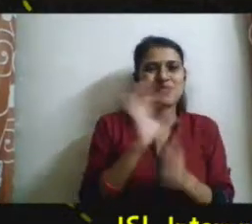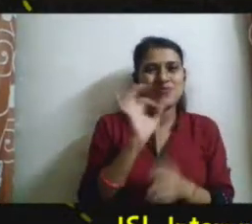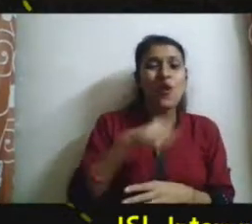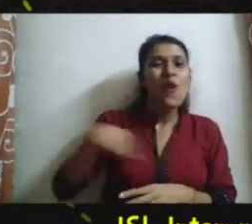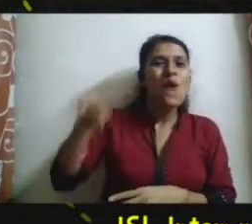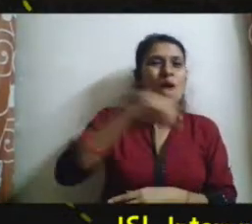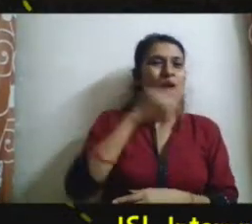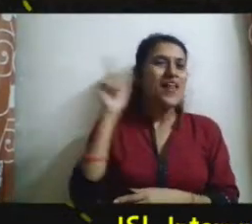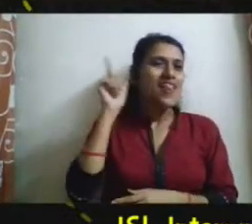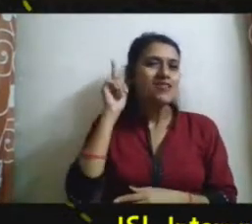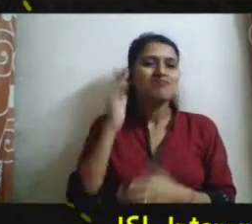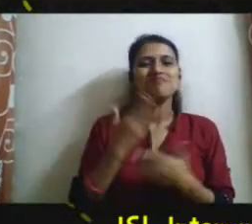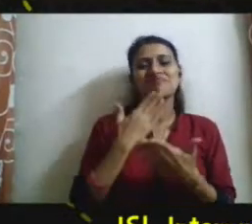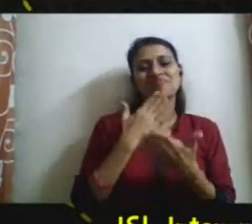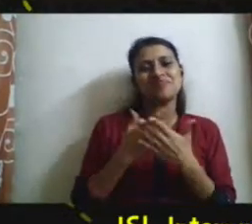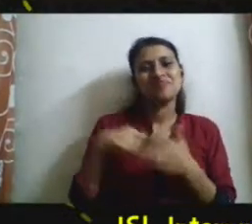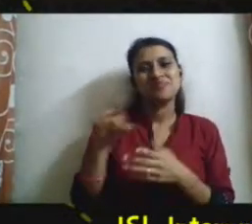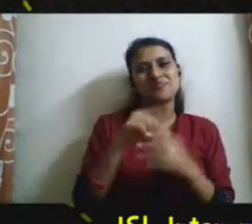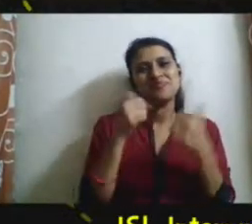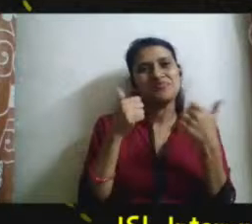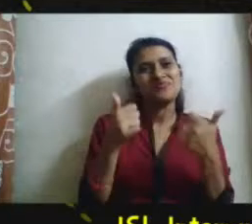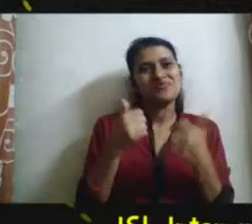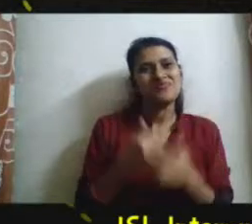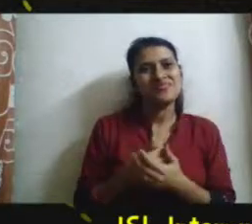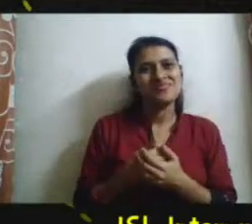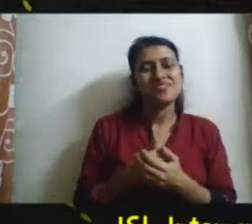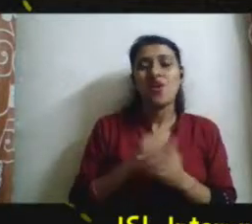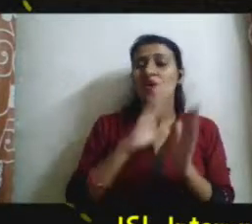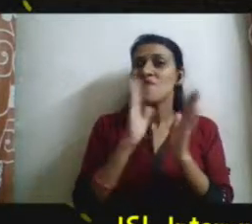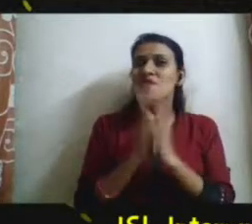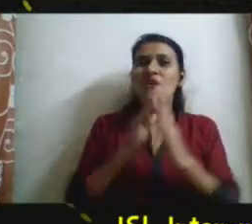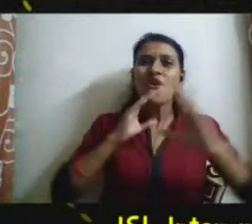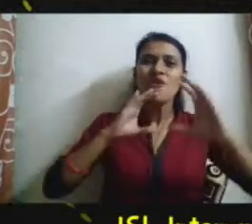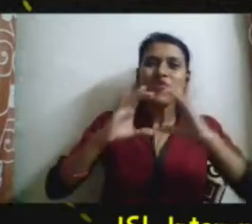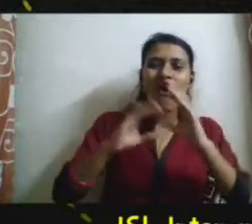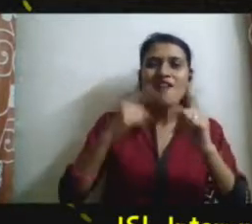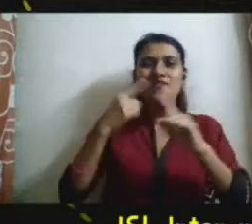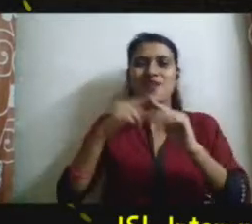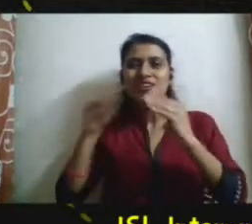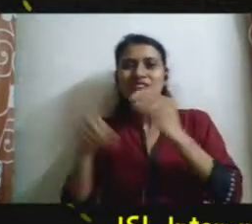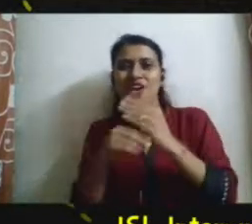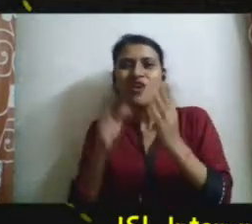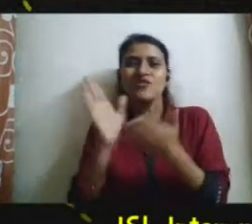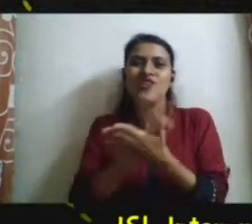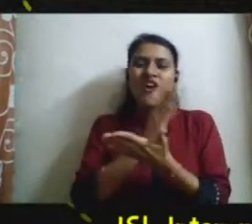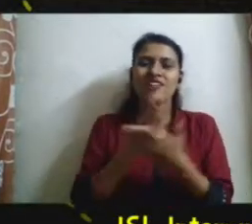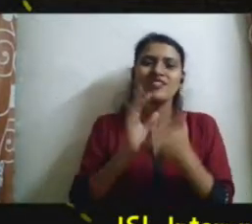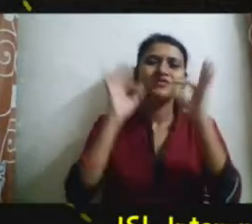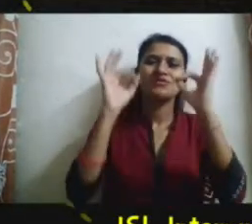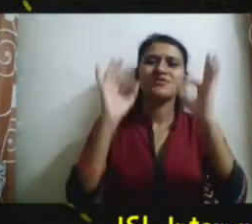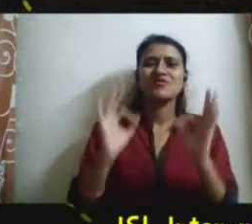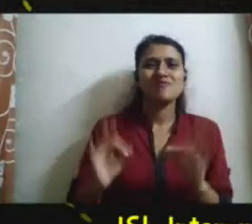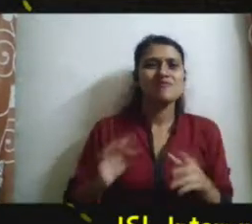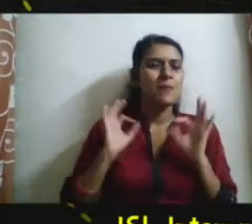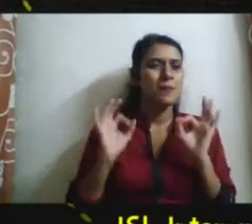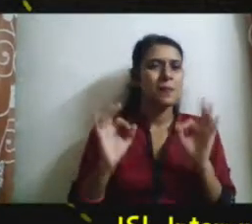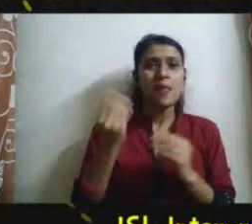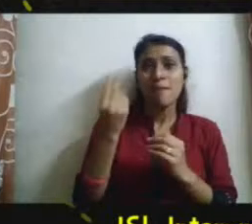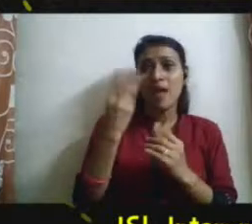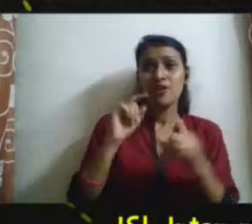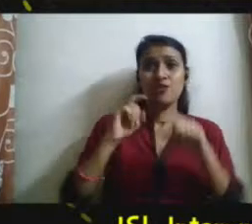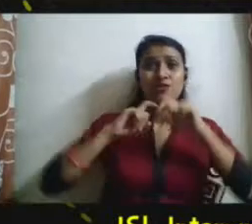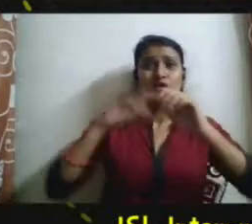to us. Yeah, it was like listening to a song, the whole conversation actually. And I think like there were many questions, and in the